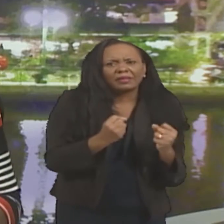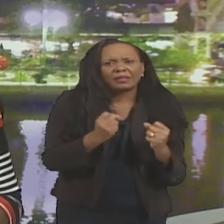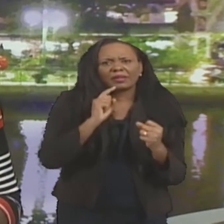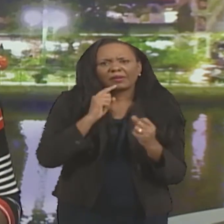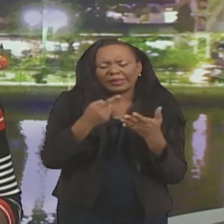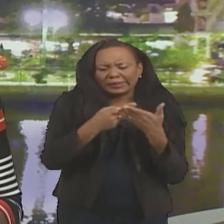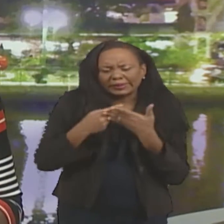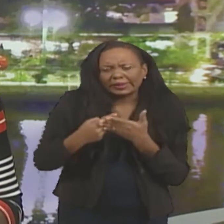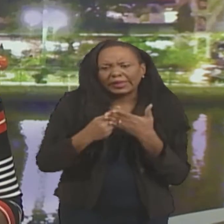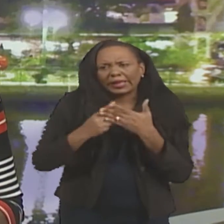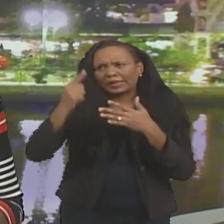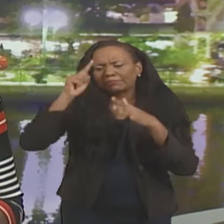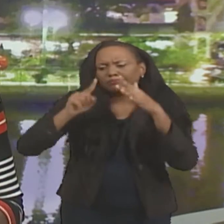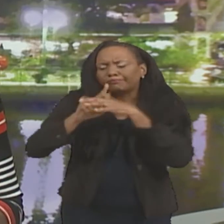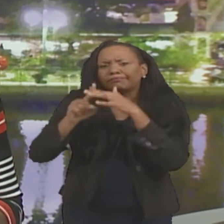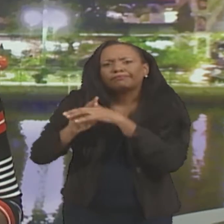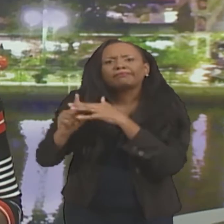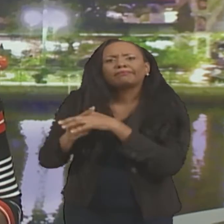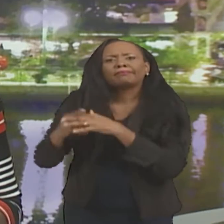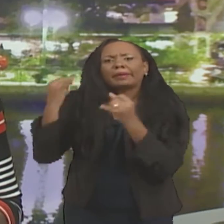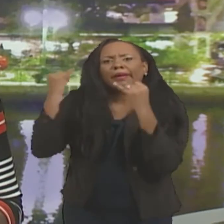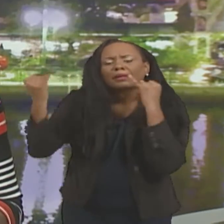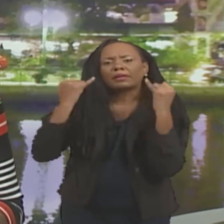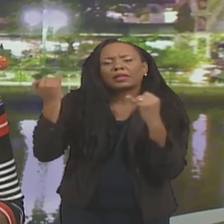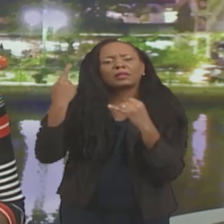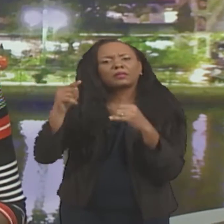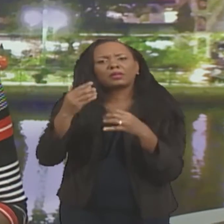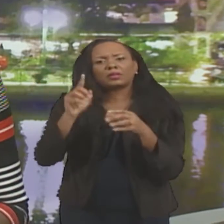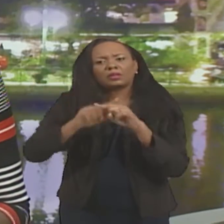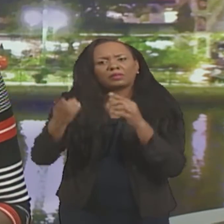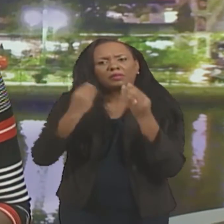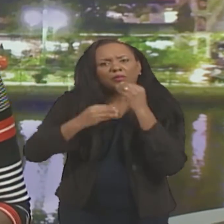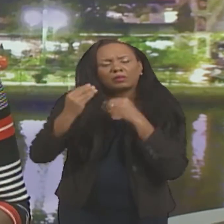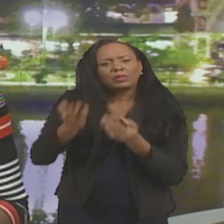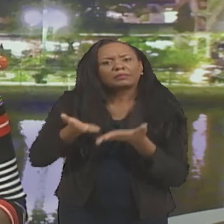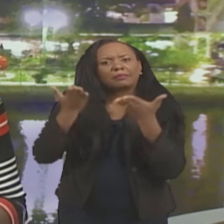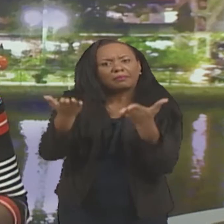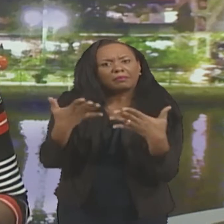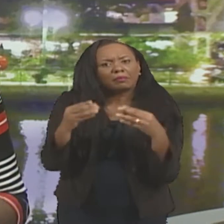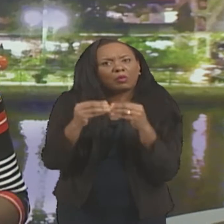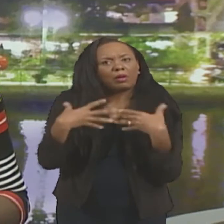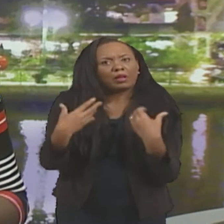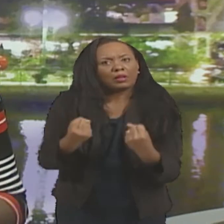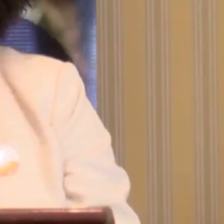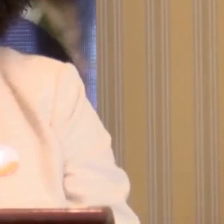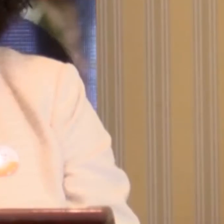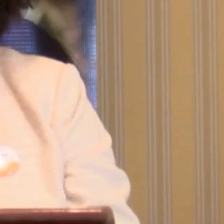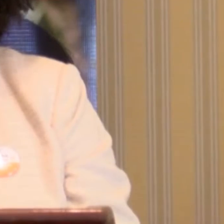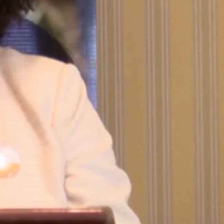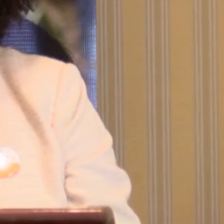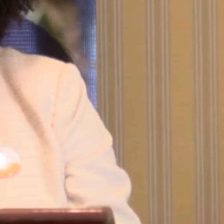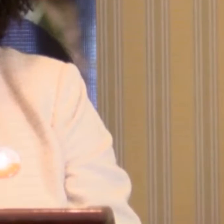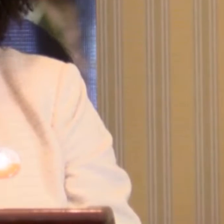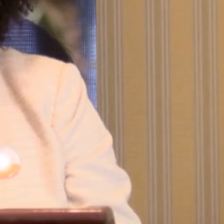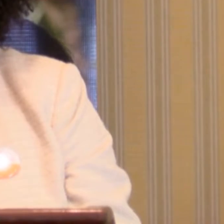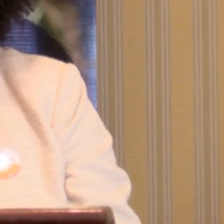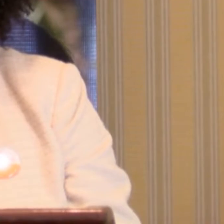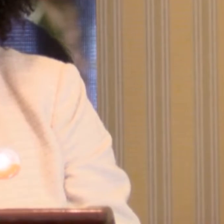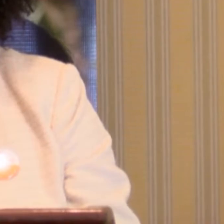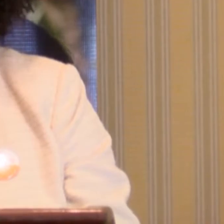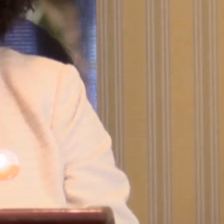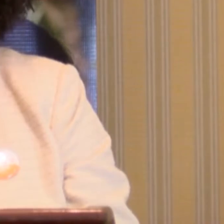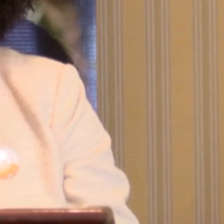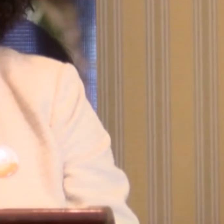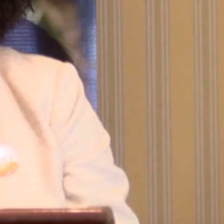develop a comprehensive plan on what should be provided to children. The Ministry of Education will continue